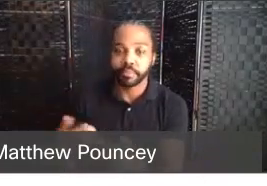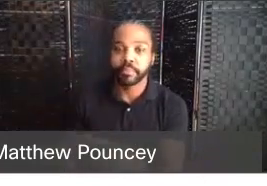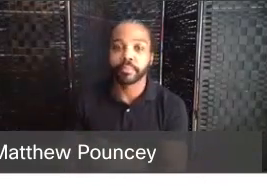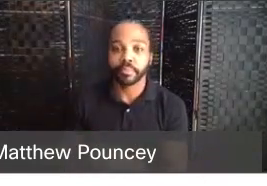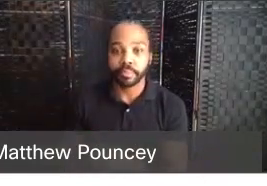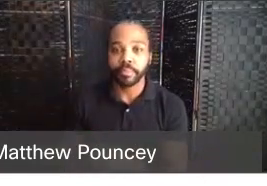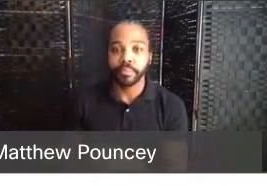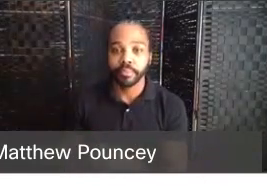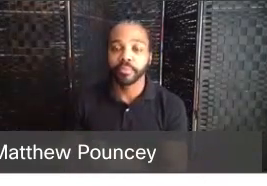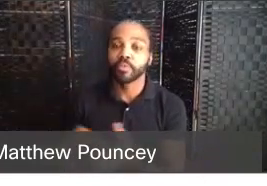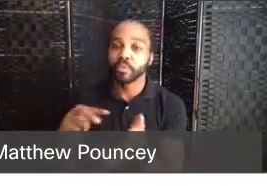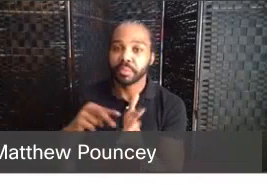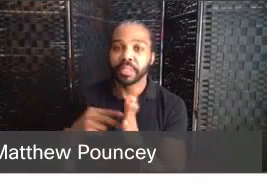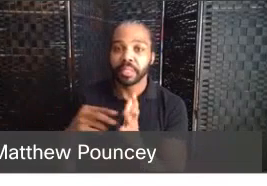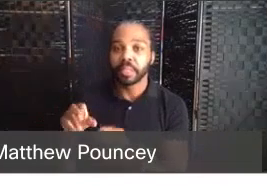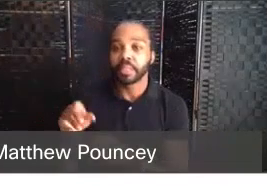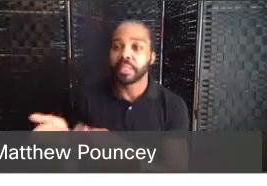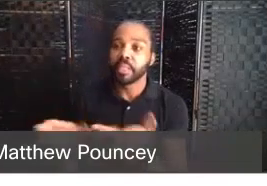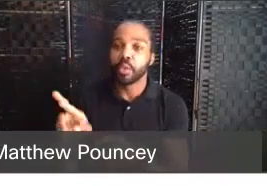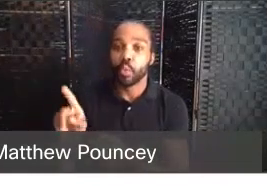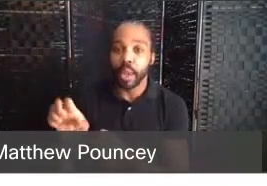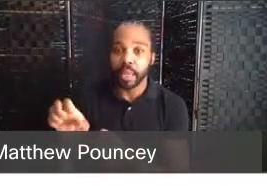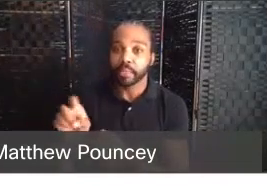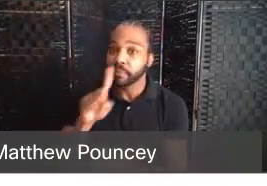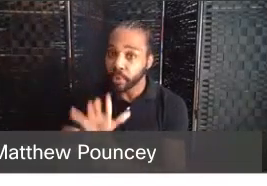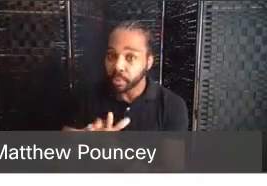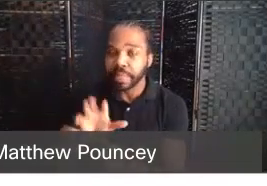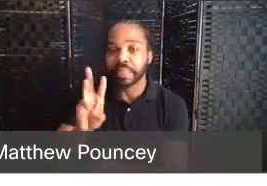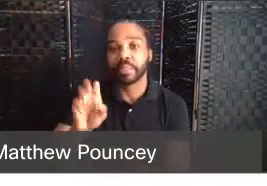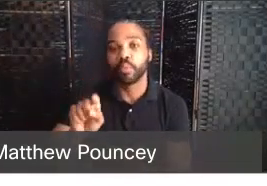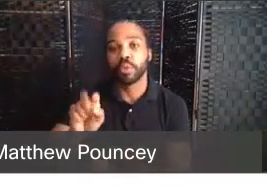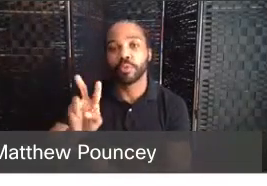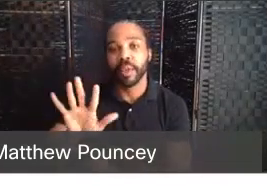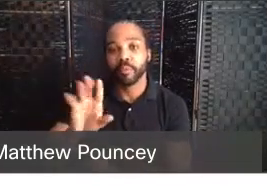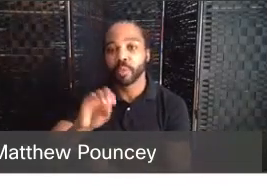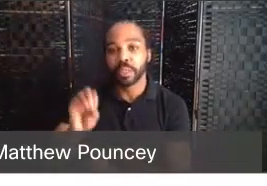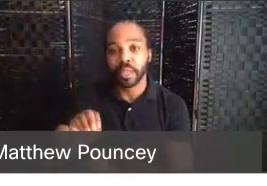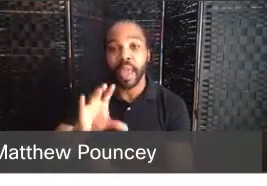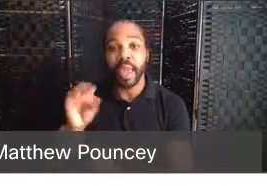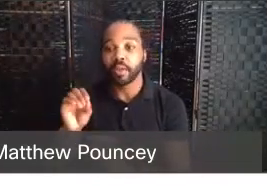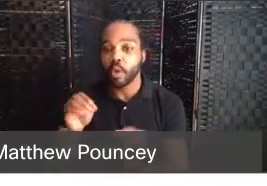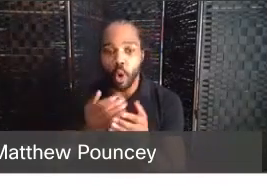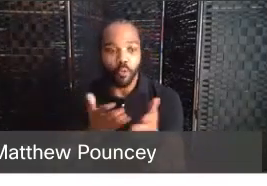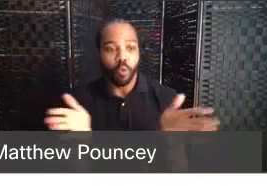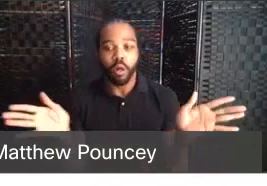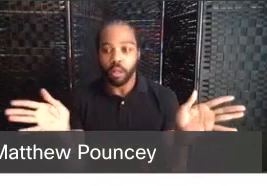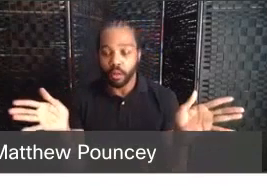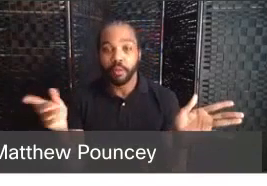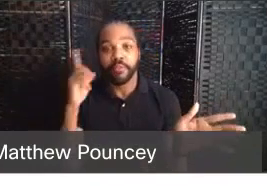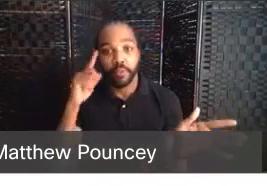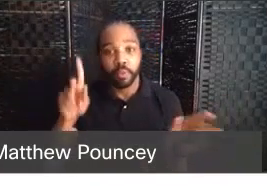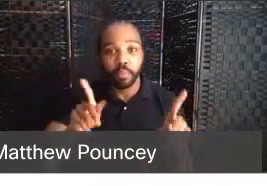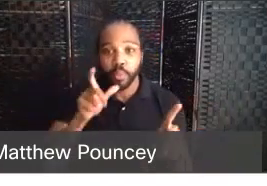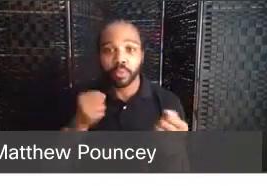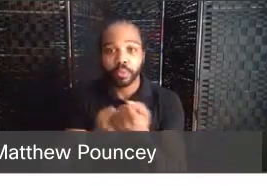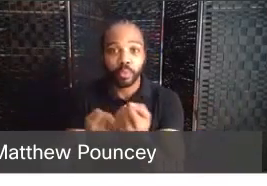death rate from confirmed COVID is 6.25%. And overall, for people supported by